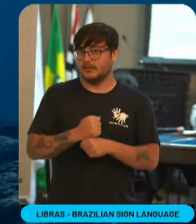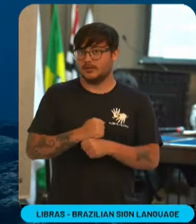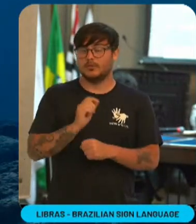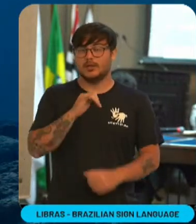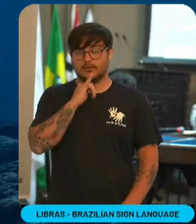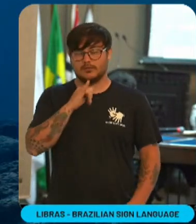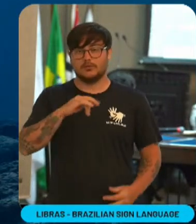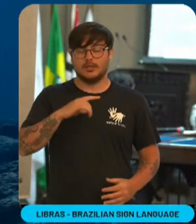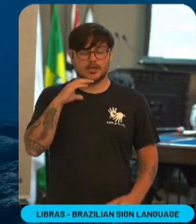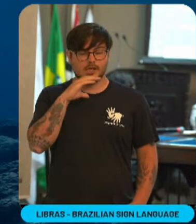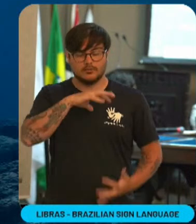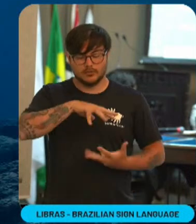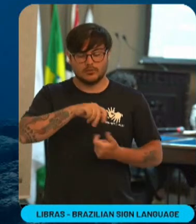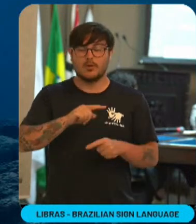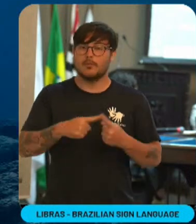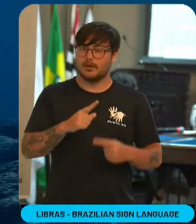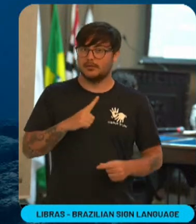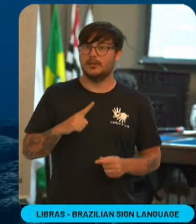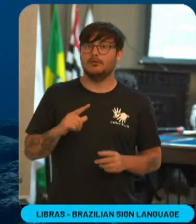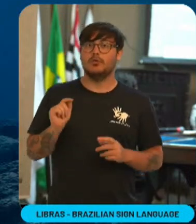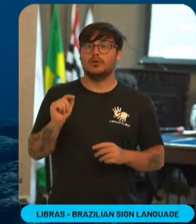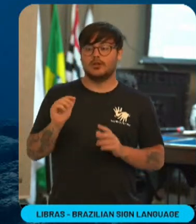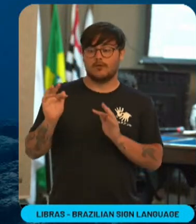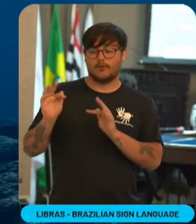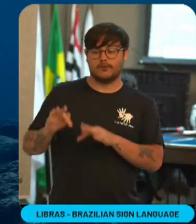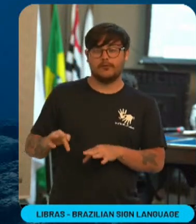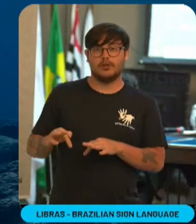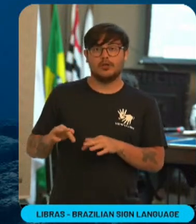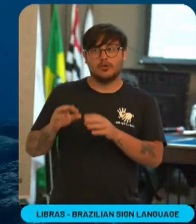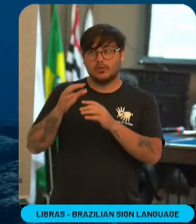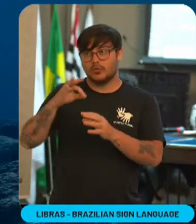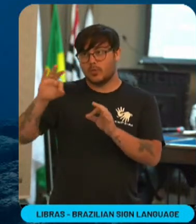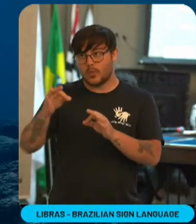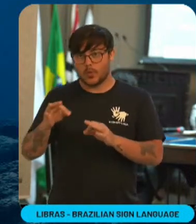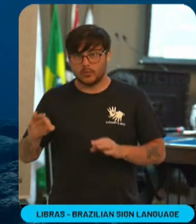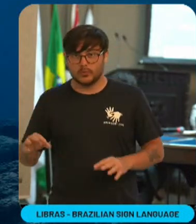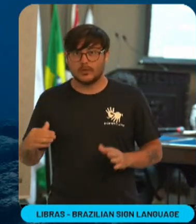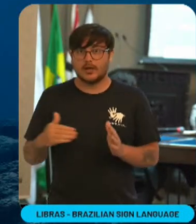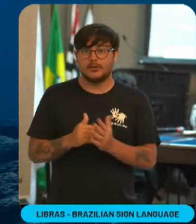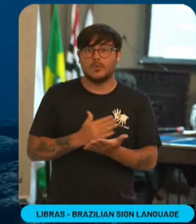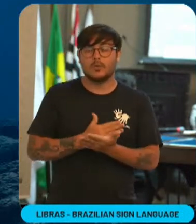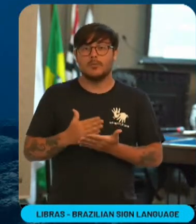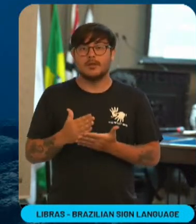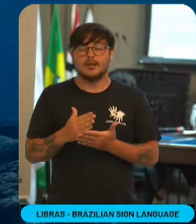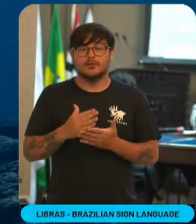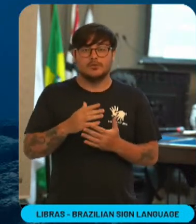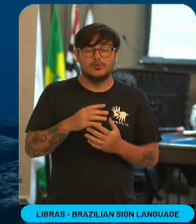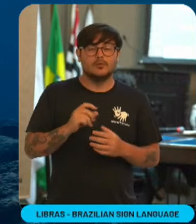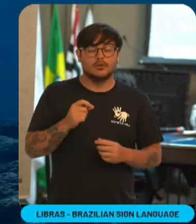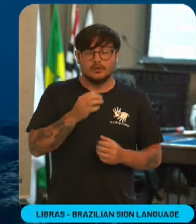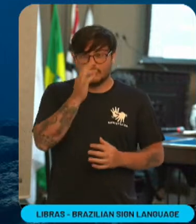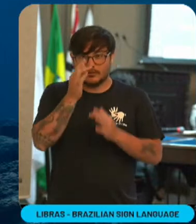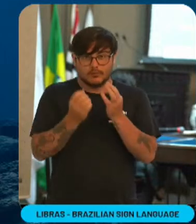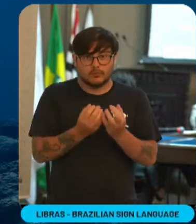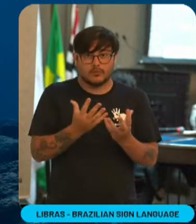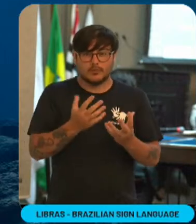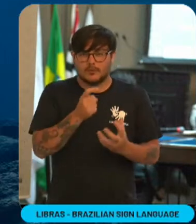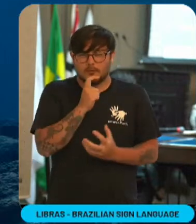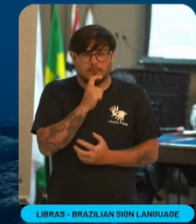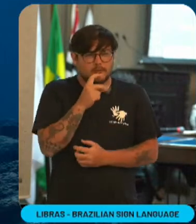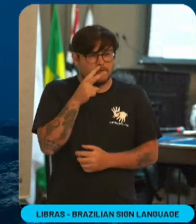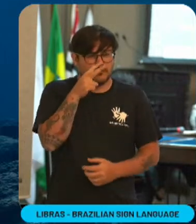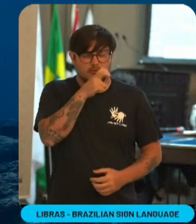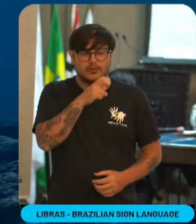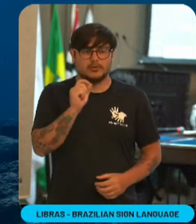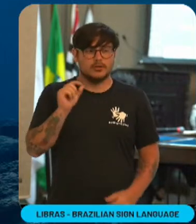before. This year, for example, since the beginning of autumn until the beginning